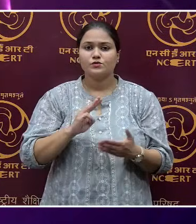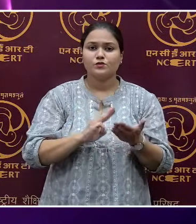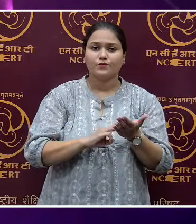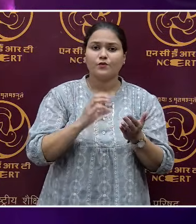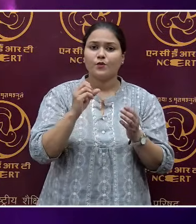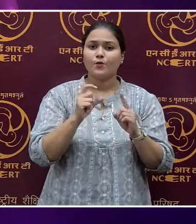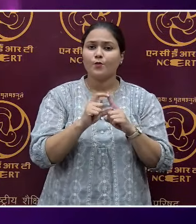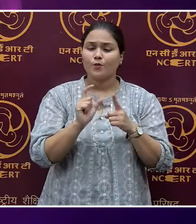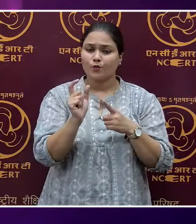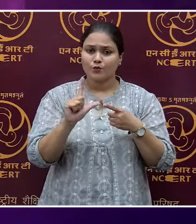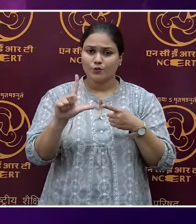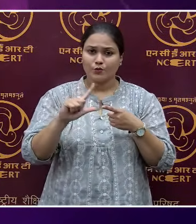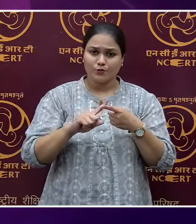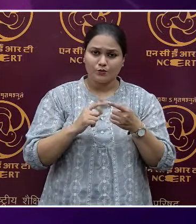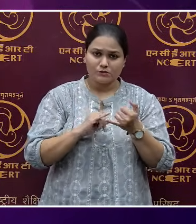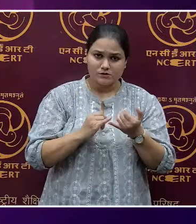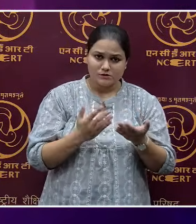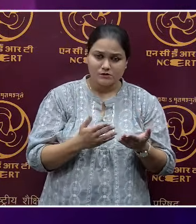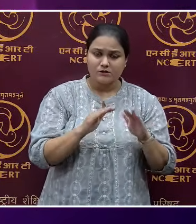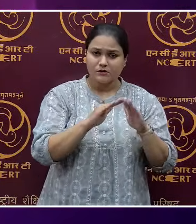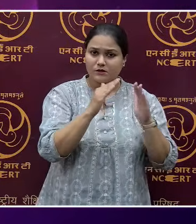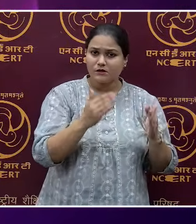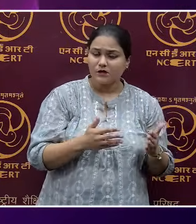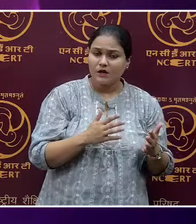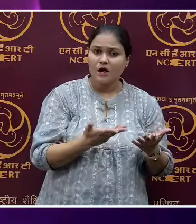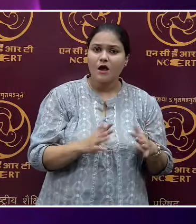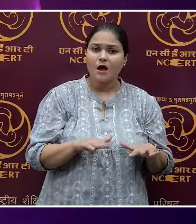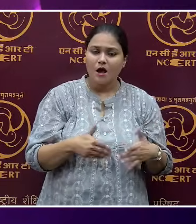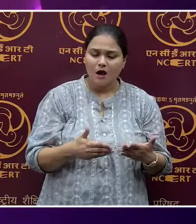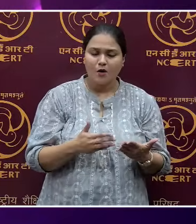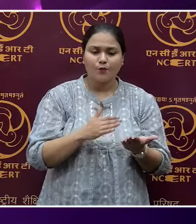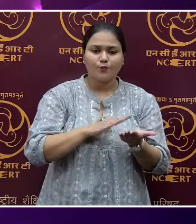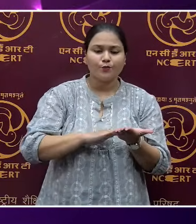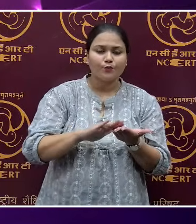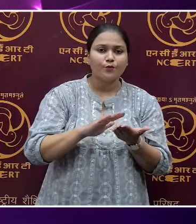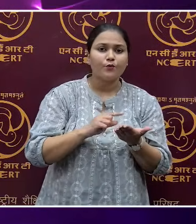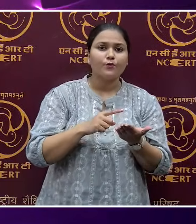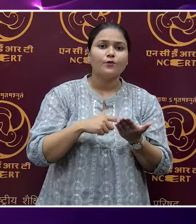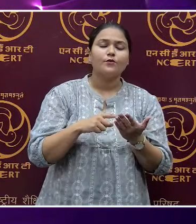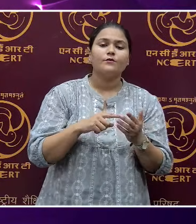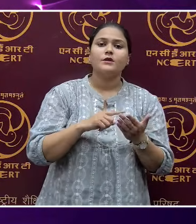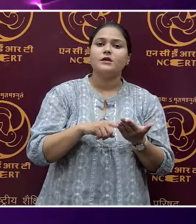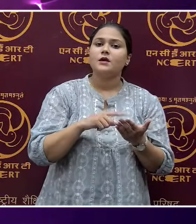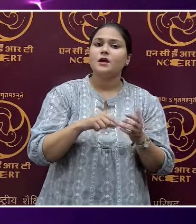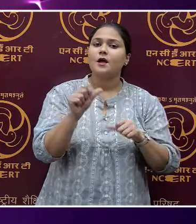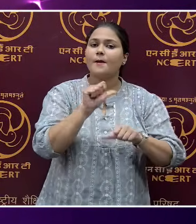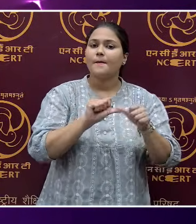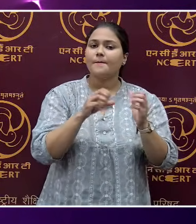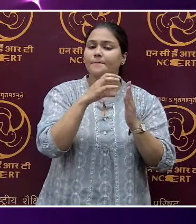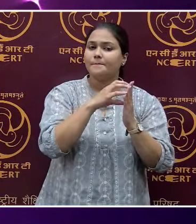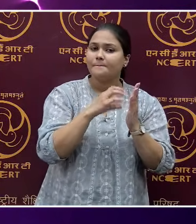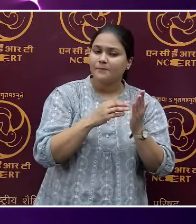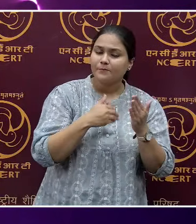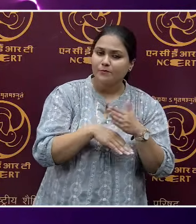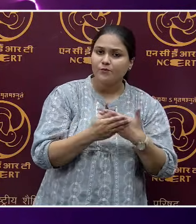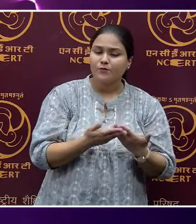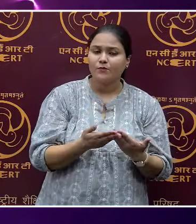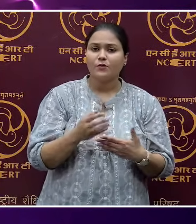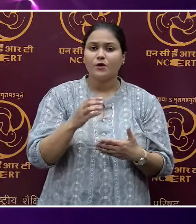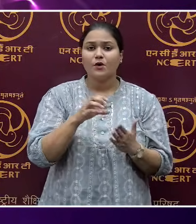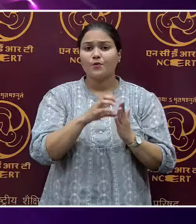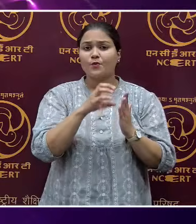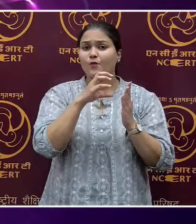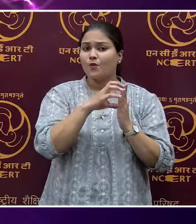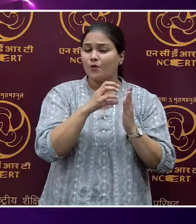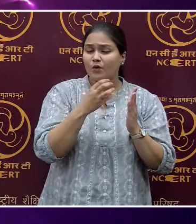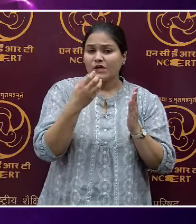determine number properties. Learn how control flow works in a Python program, especially how conditions are evaluated and